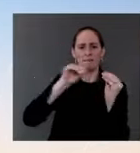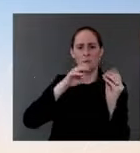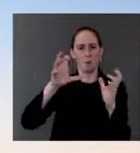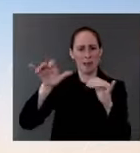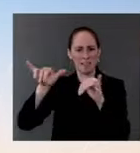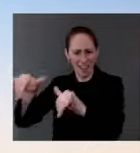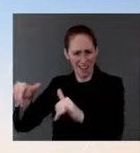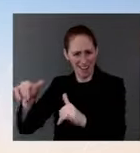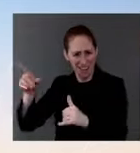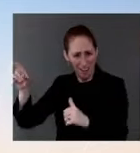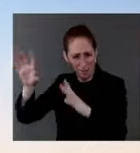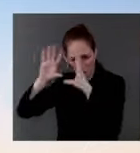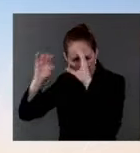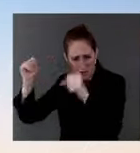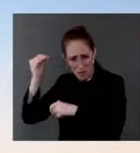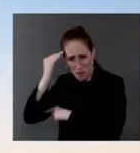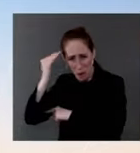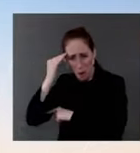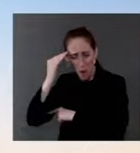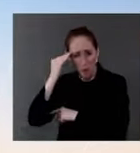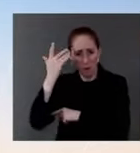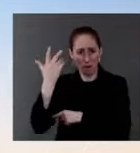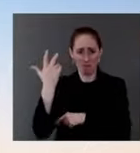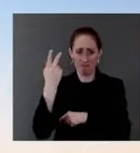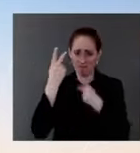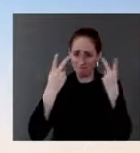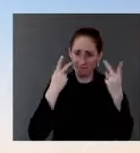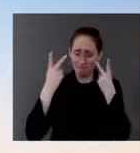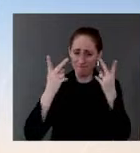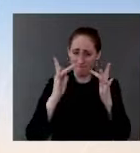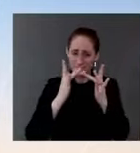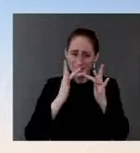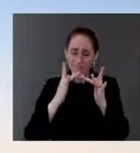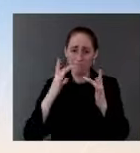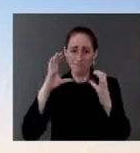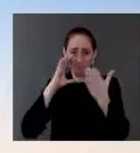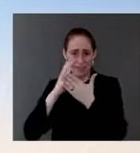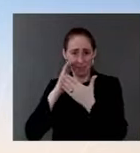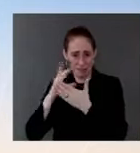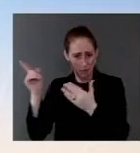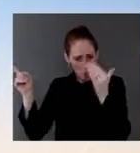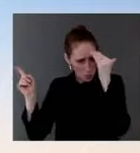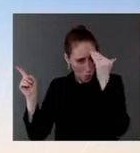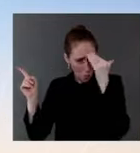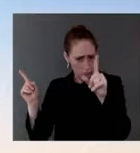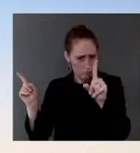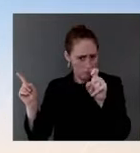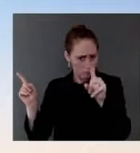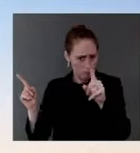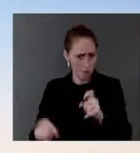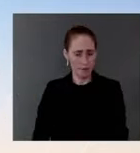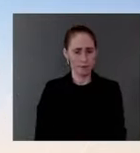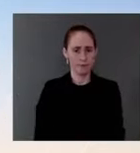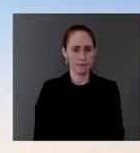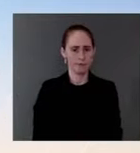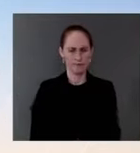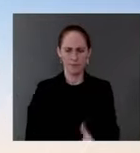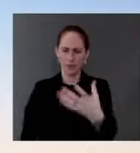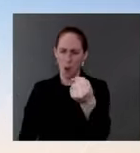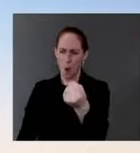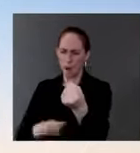So I can't speak to whether the president's aware of it. Obviously, he's regularly briefed by his national security team, but I'll talk to them and see if there's more details on it. Okay, great. And then